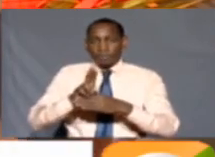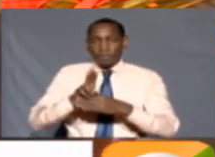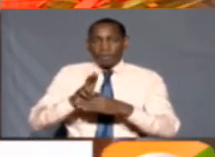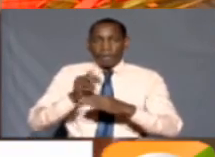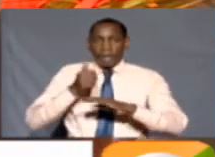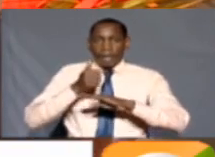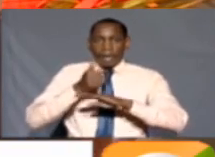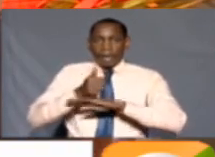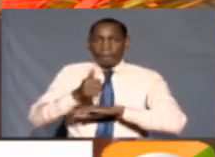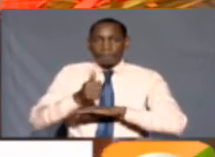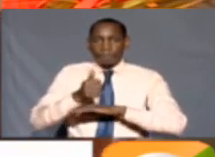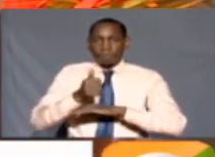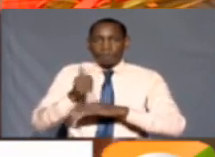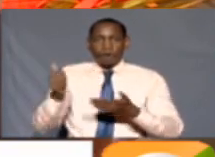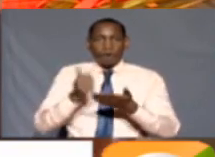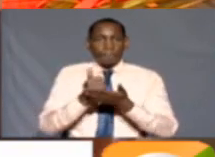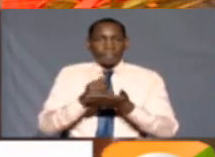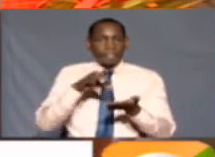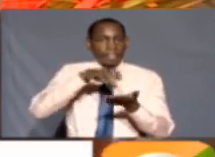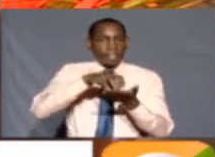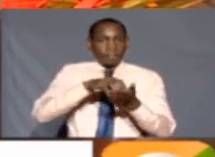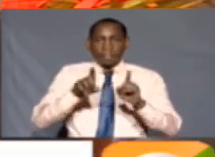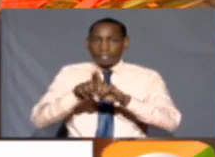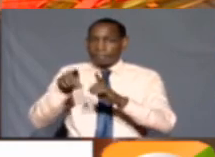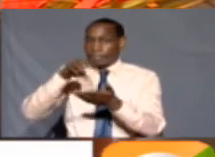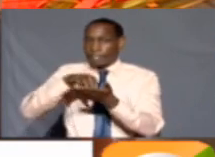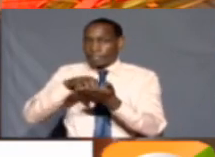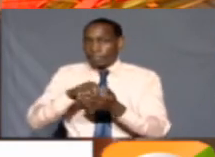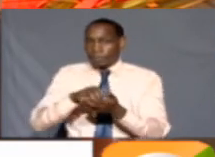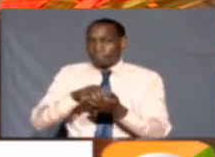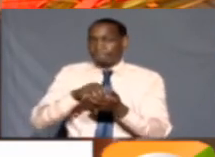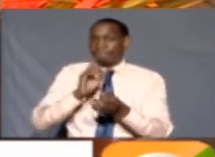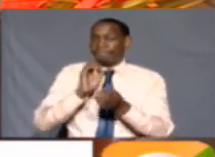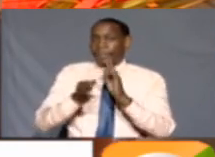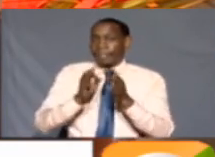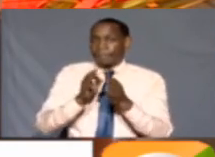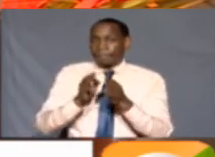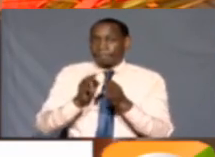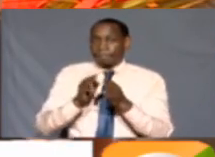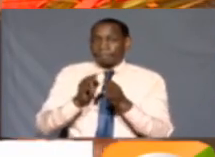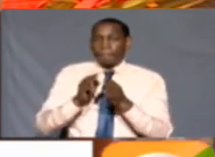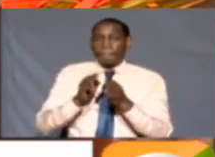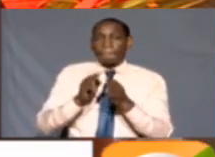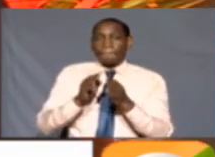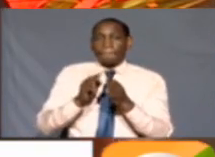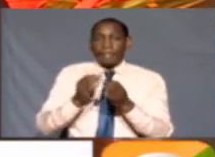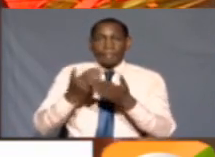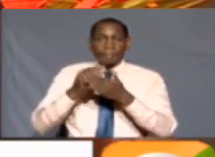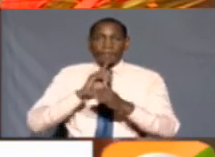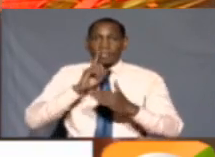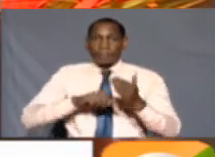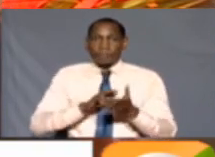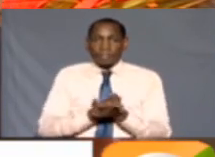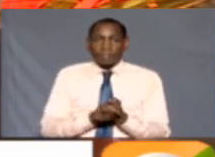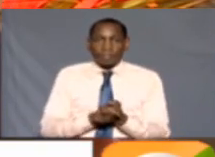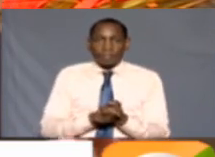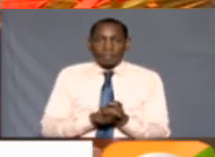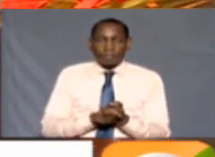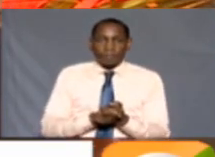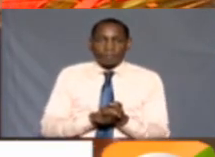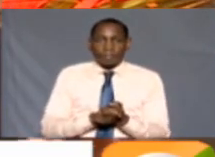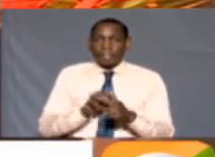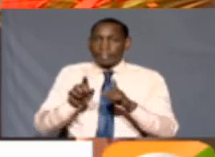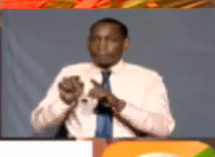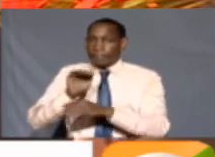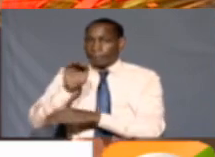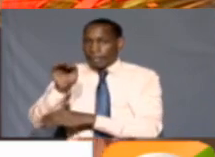of office scenario. So this has been the case, whether, you know, it was, if you think about it, you mentioned Munyeke, but I would also